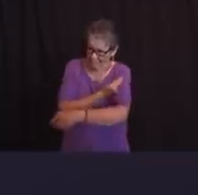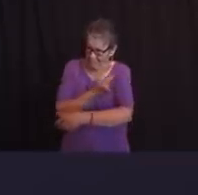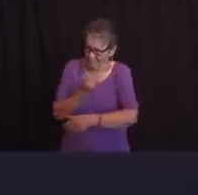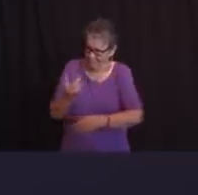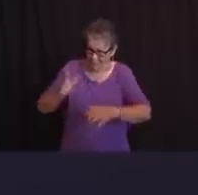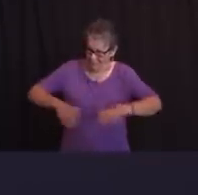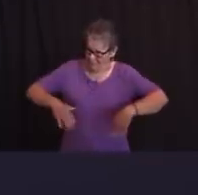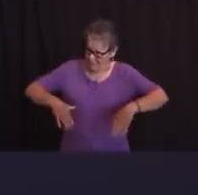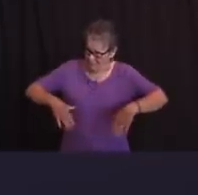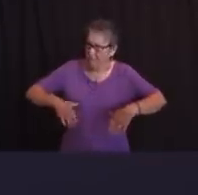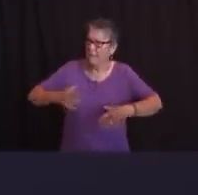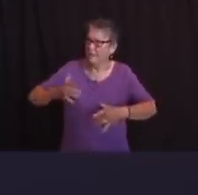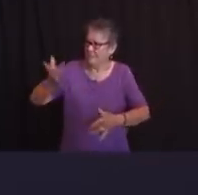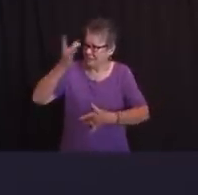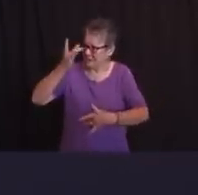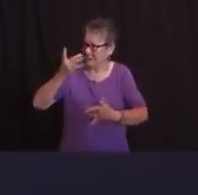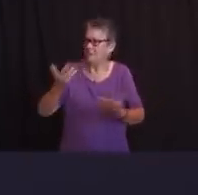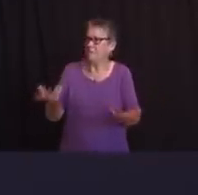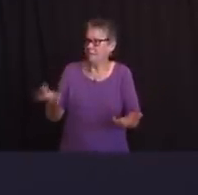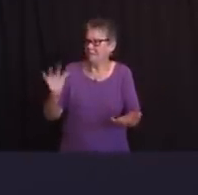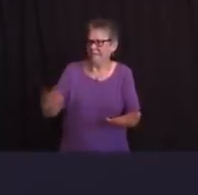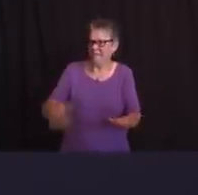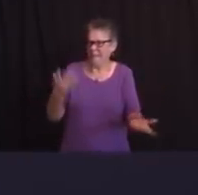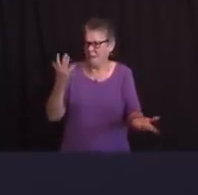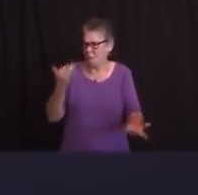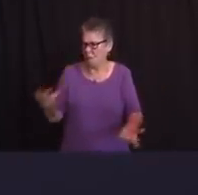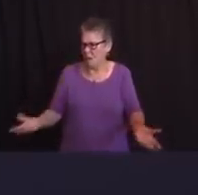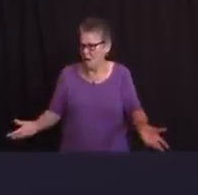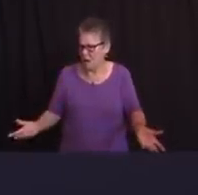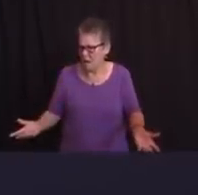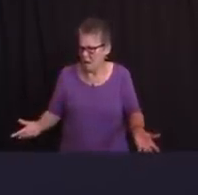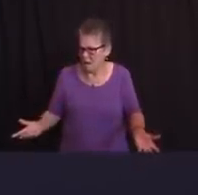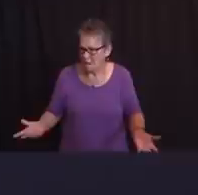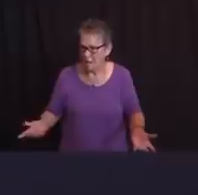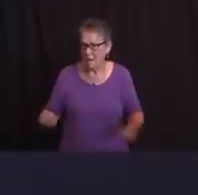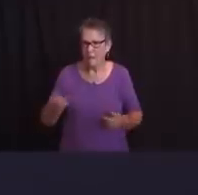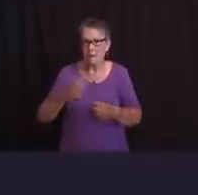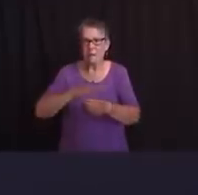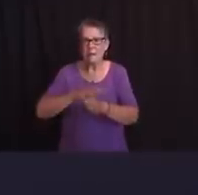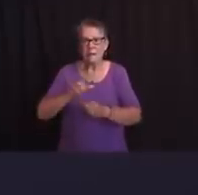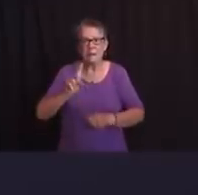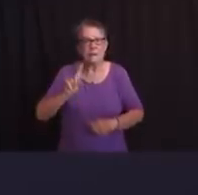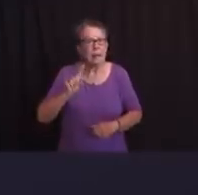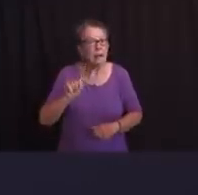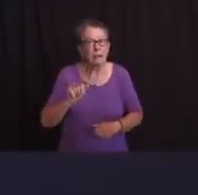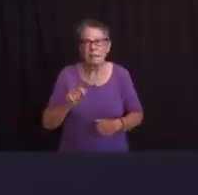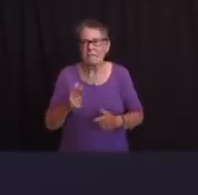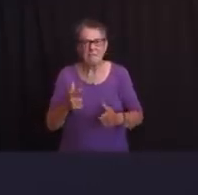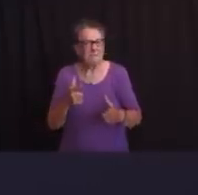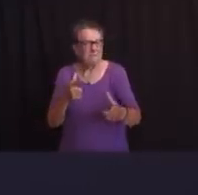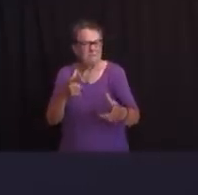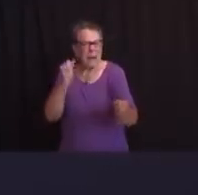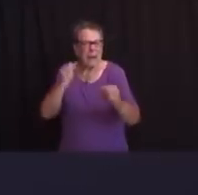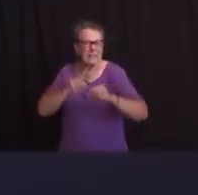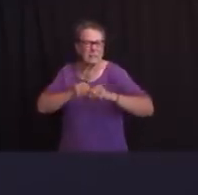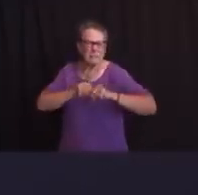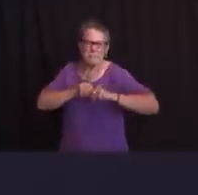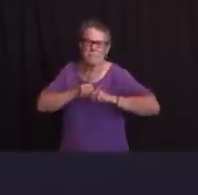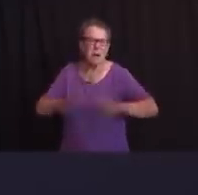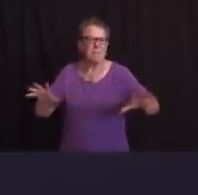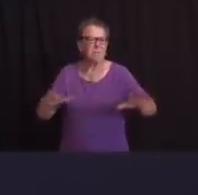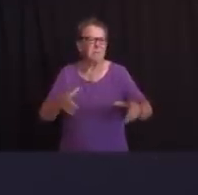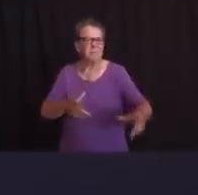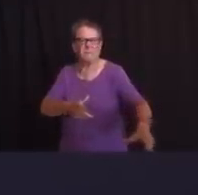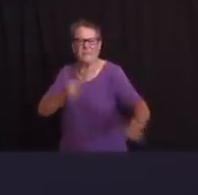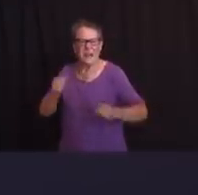more lethal variant. I think it's the combination of those two. You know, the pool of the most vulnerable and exposed shrinks every day.